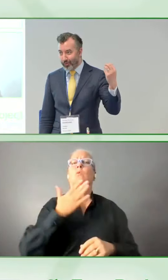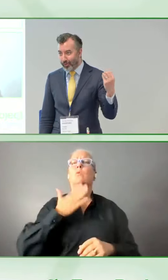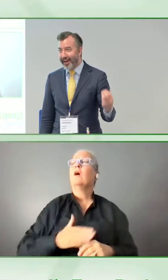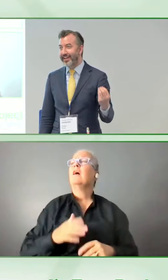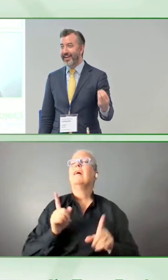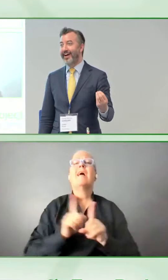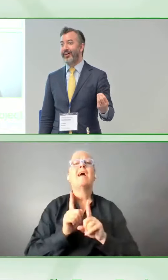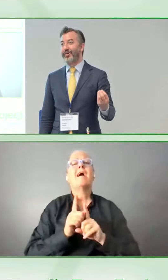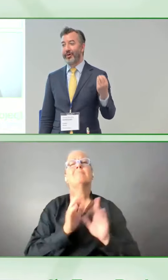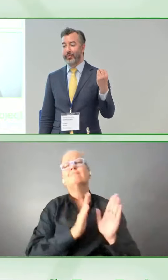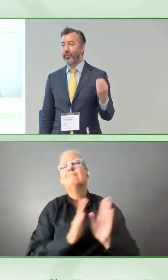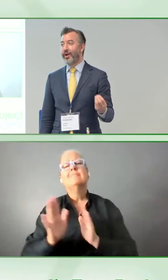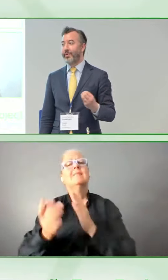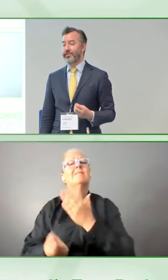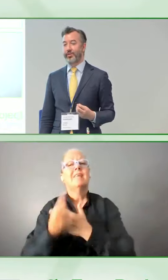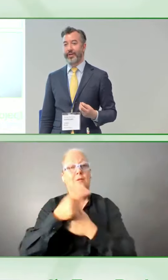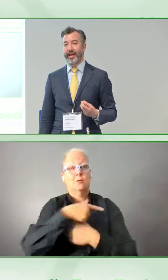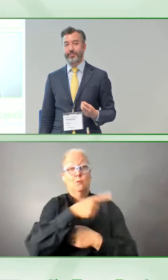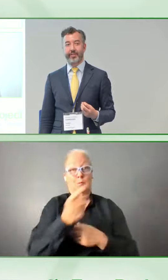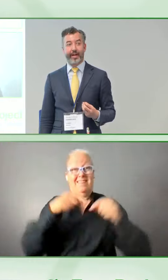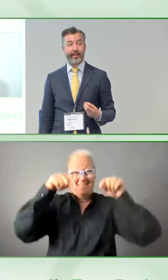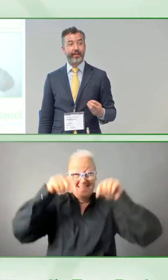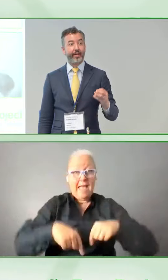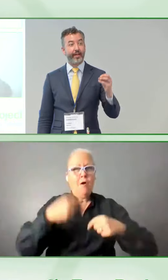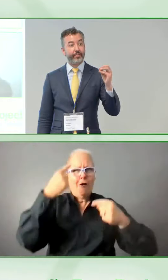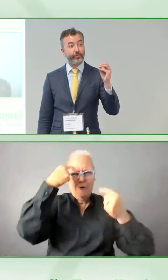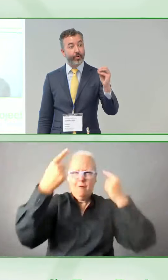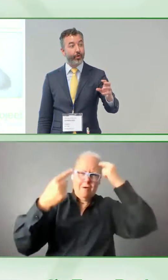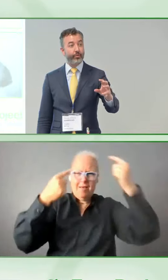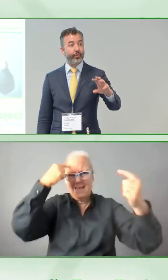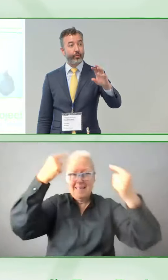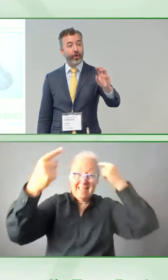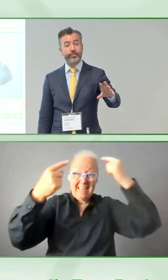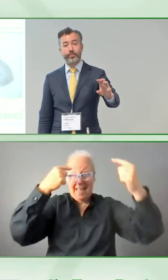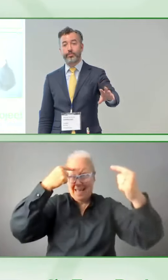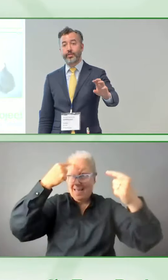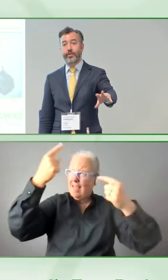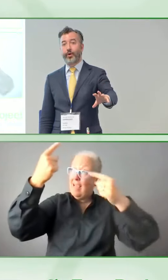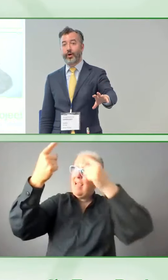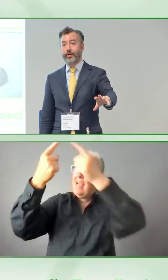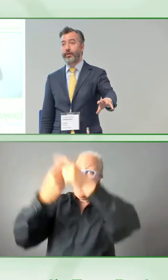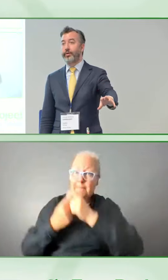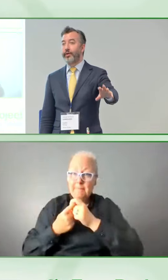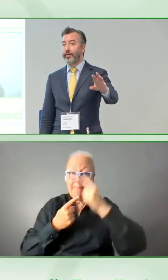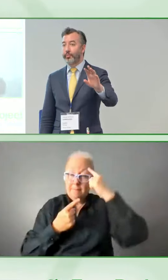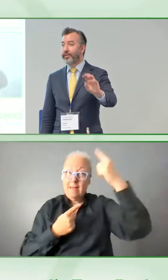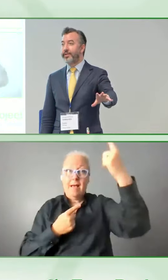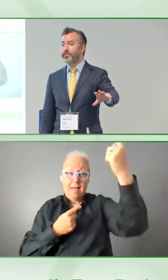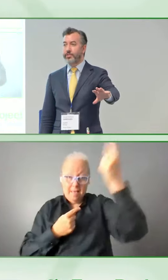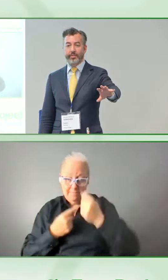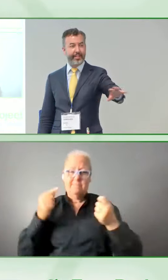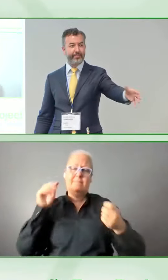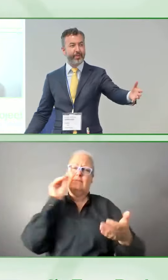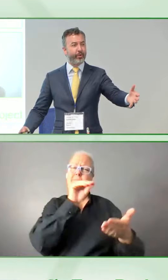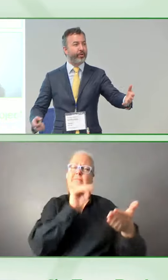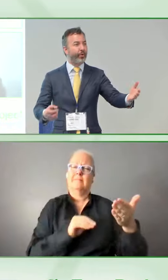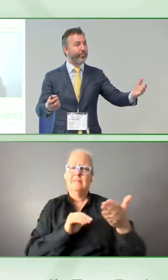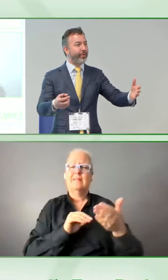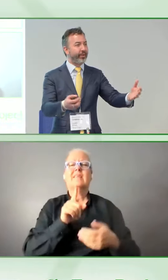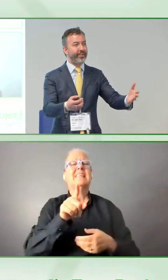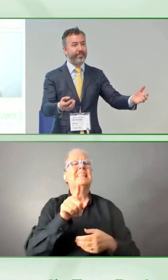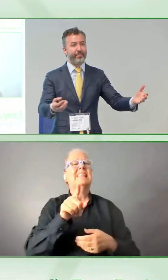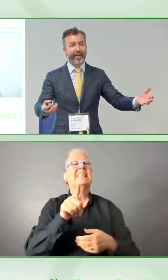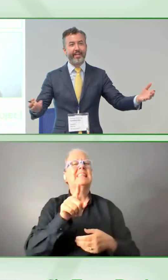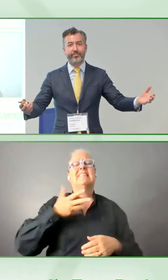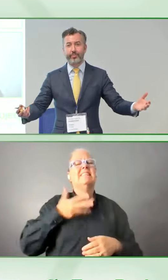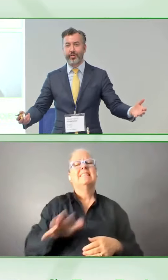innovating right now, and we want to make sure we capture that. If you don't want to use the QR code, please just give me your